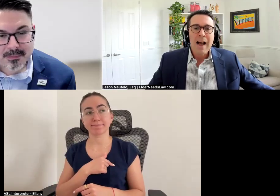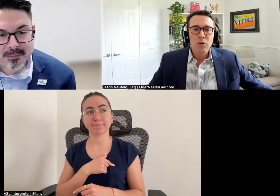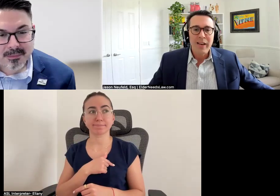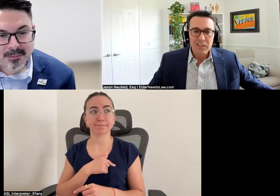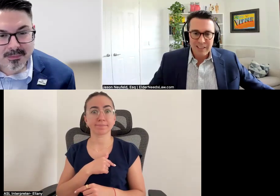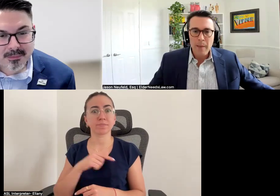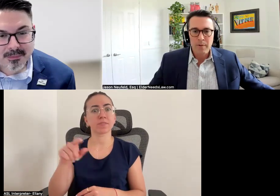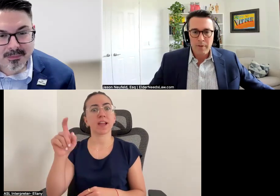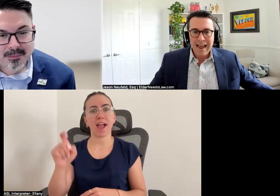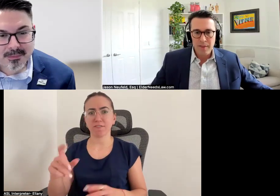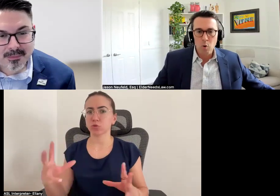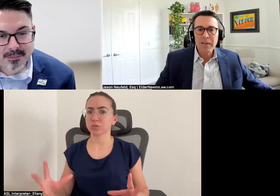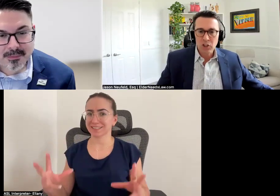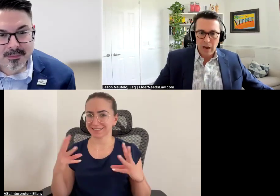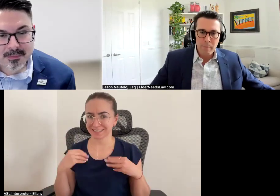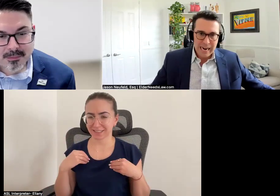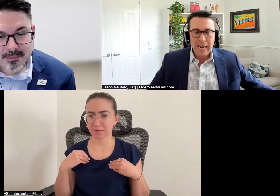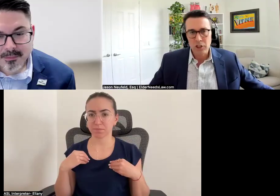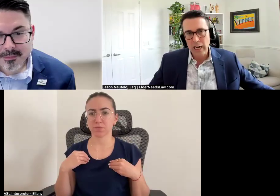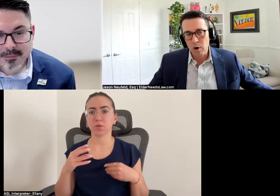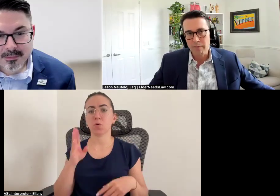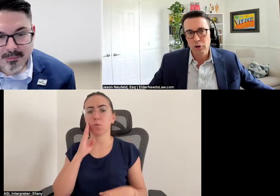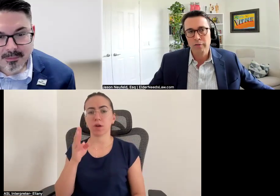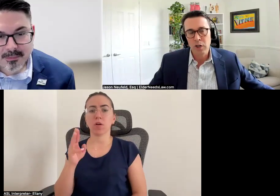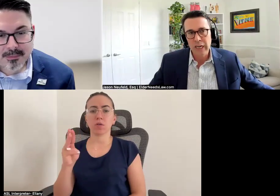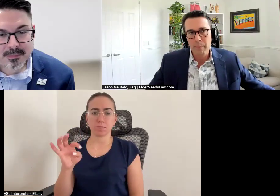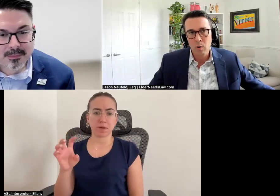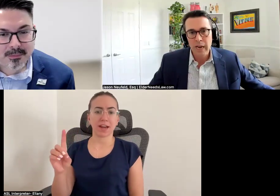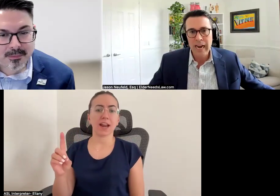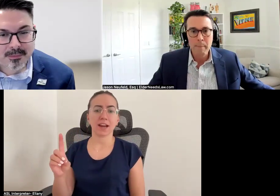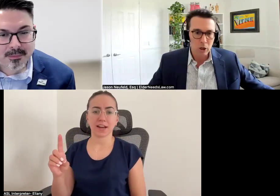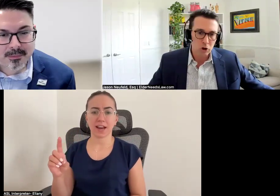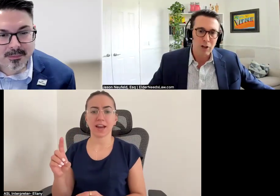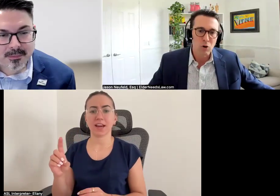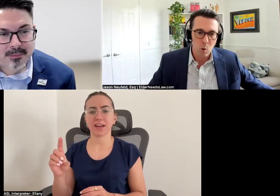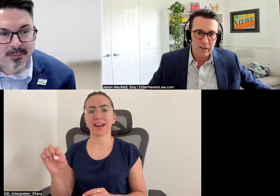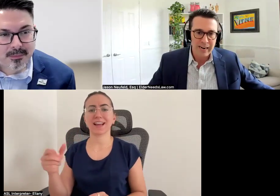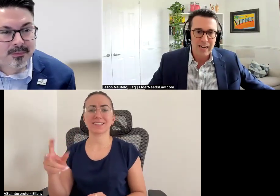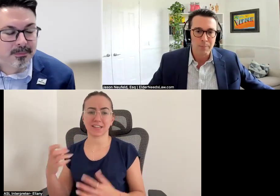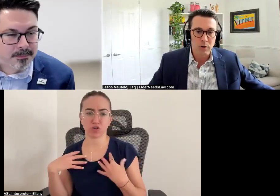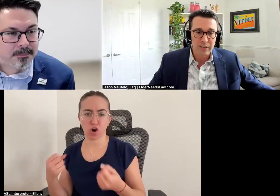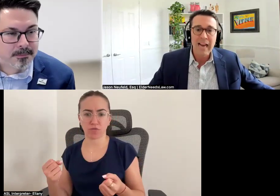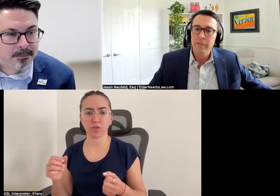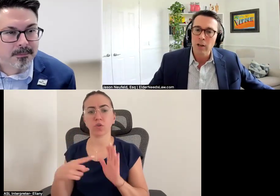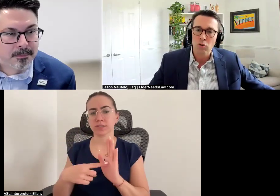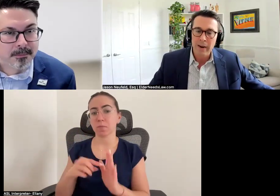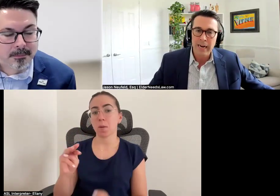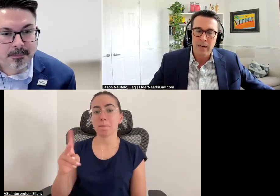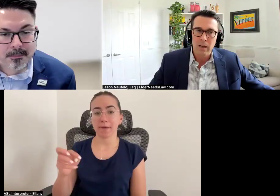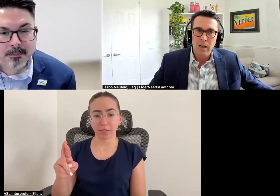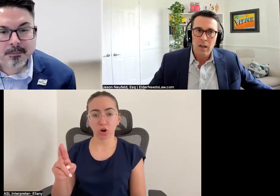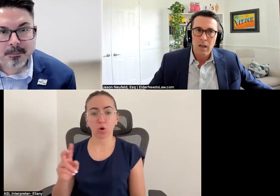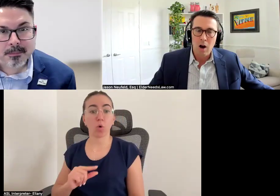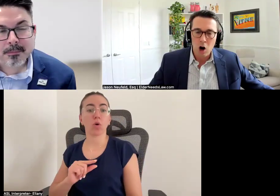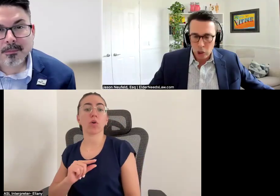we have to accept that there will be some Medicaid estate recovery. So, for example, in a Miller trust or qualified income trust, any funds